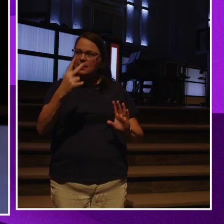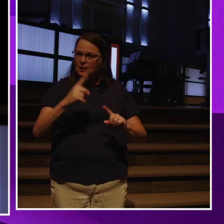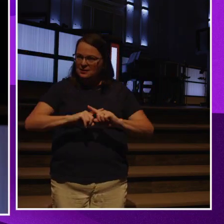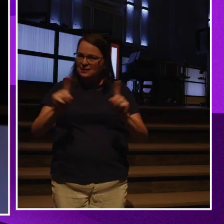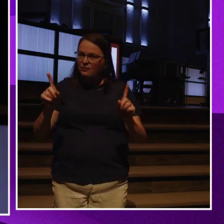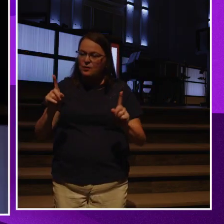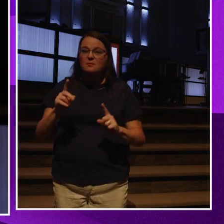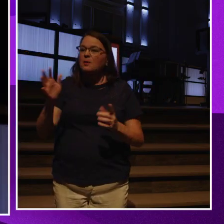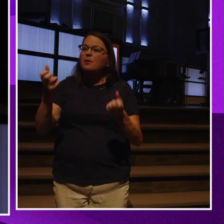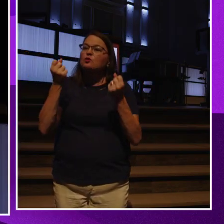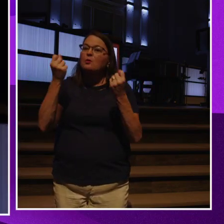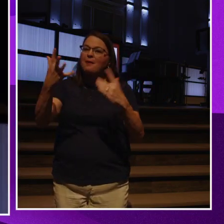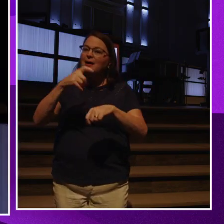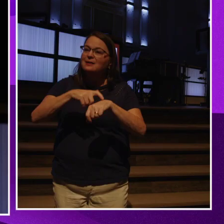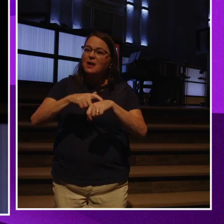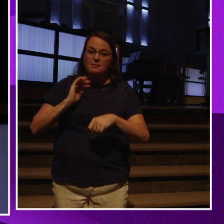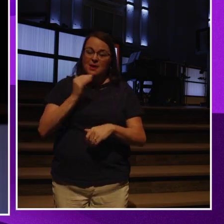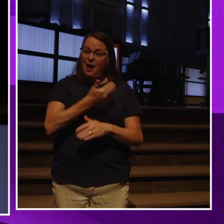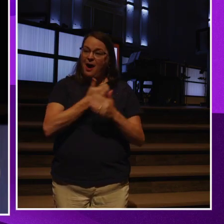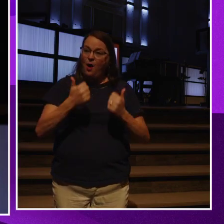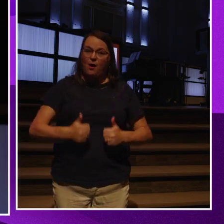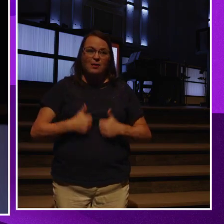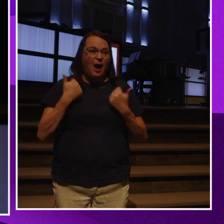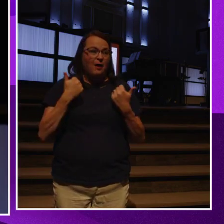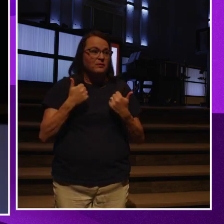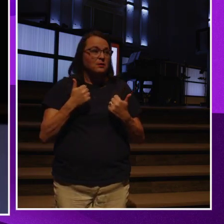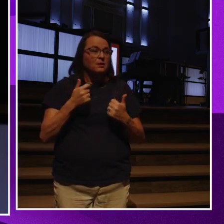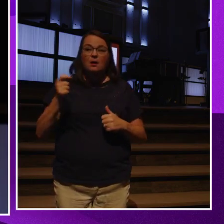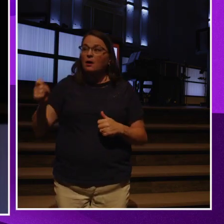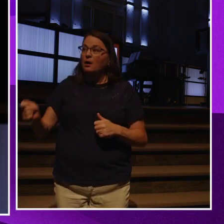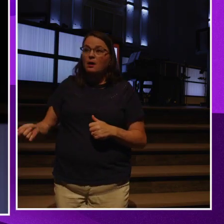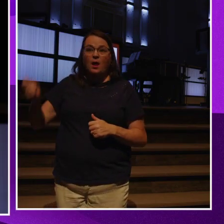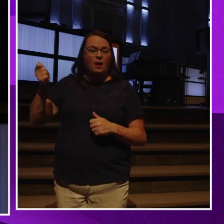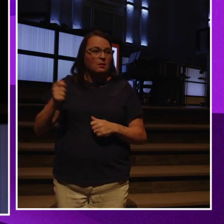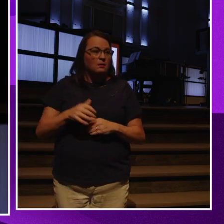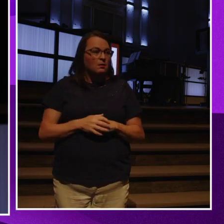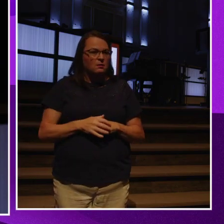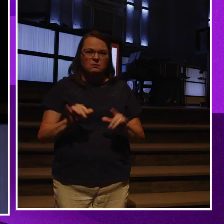many times in our lives, we don't look any different from the world.